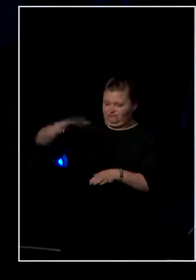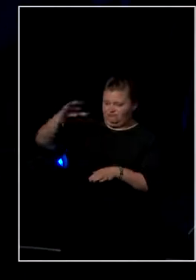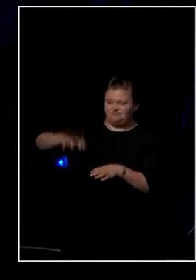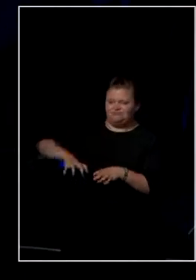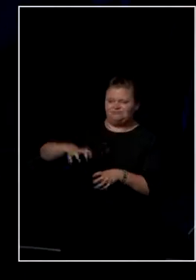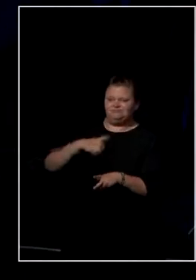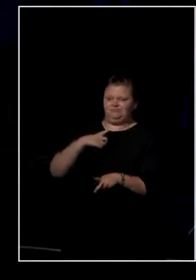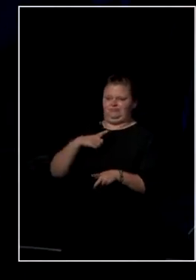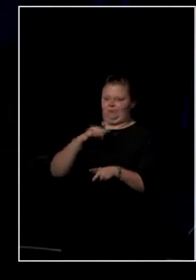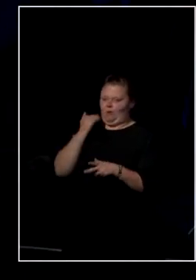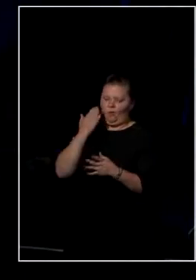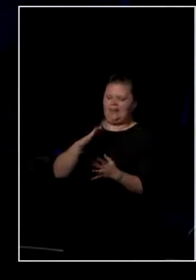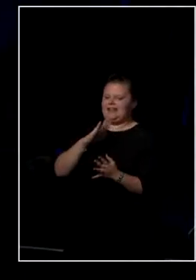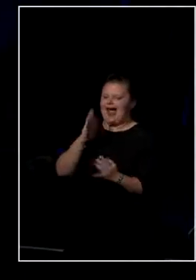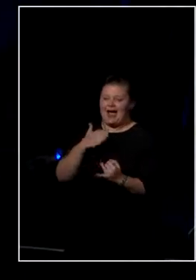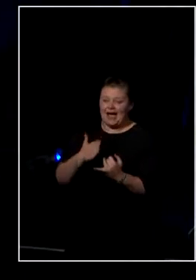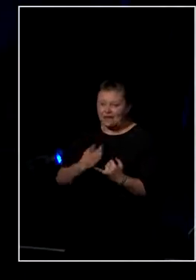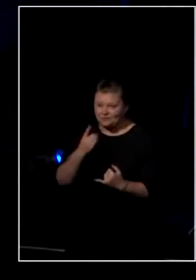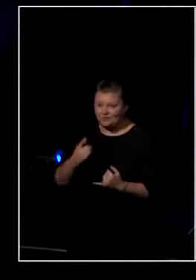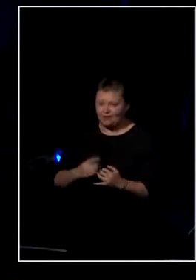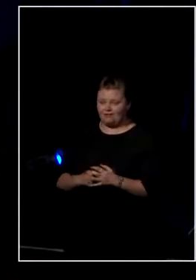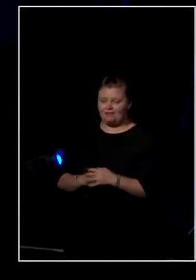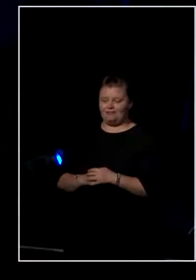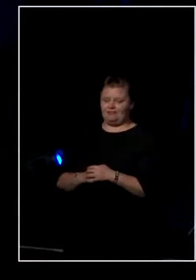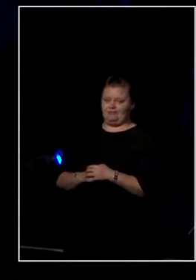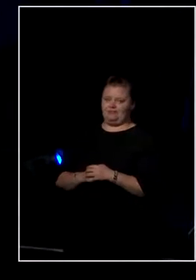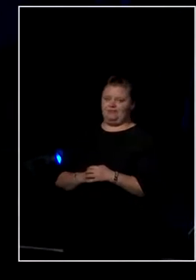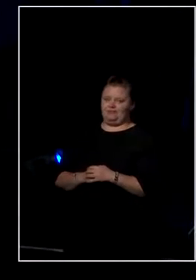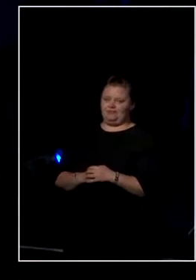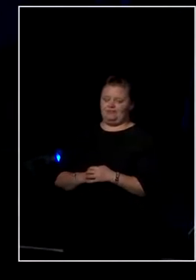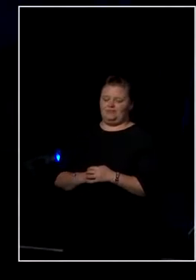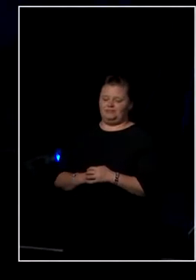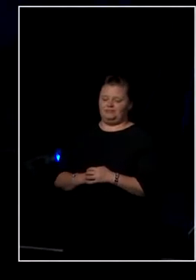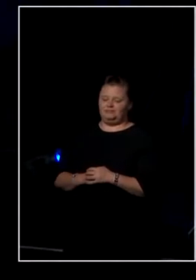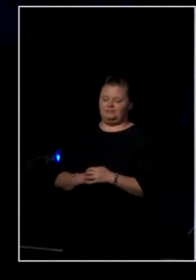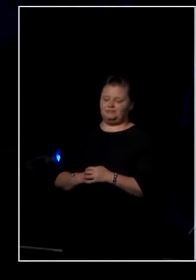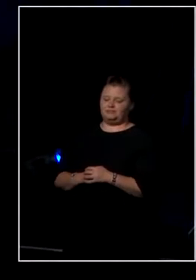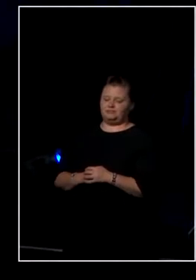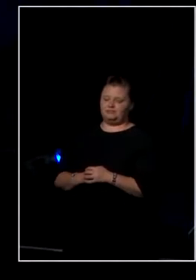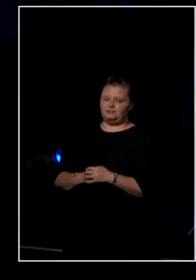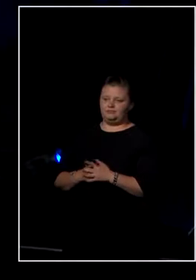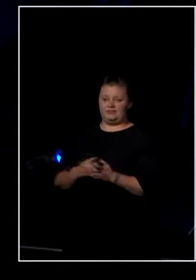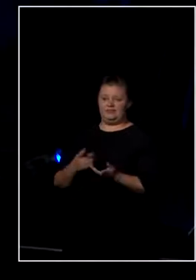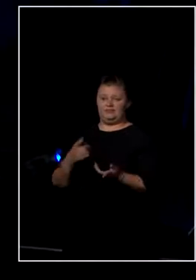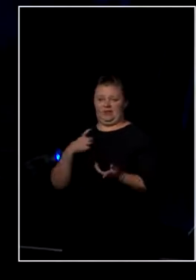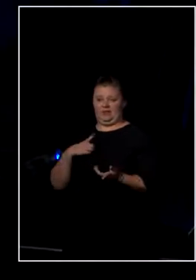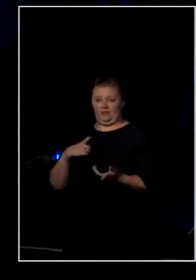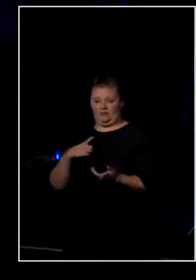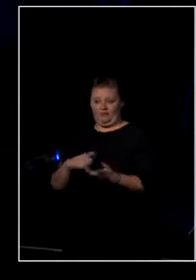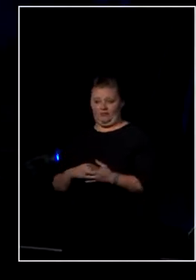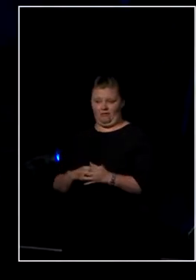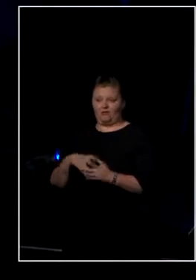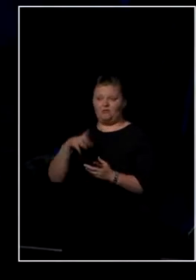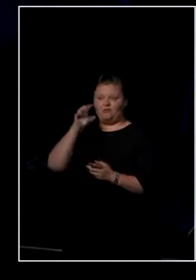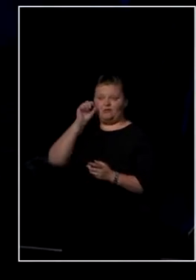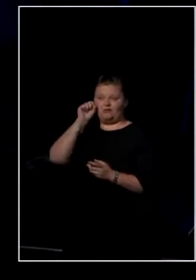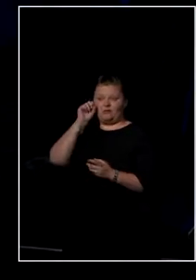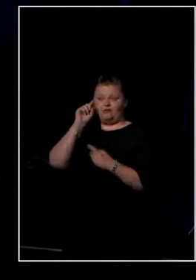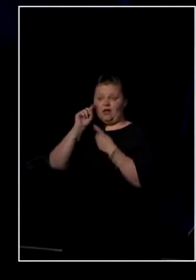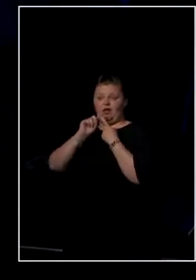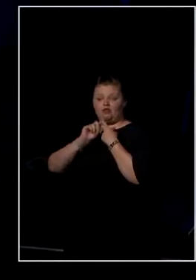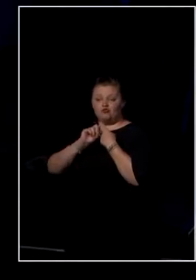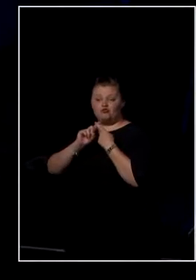because I was always the last one to get out of the swimming pool. That's why. And I can remember the trams